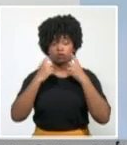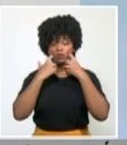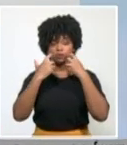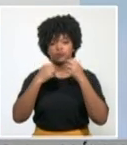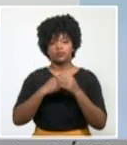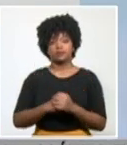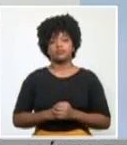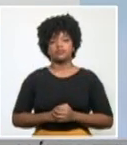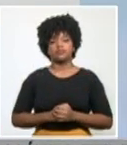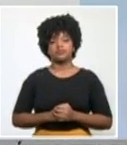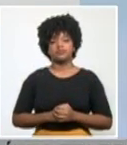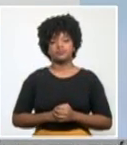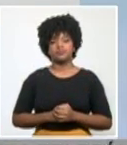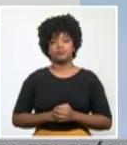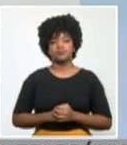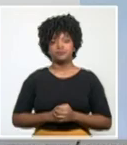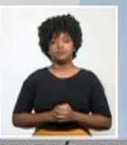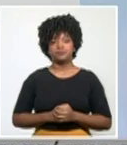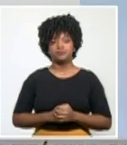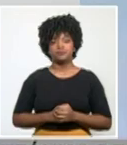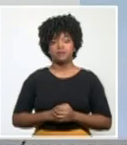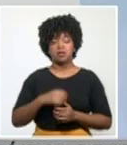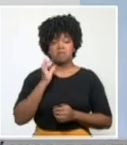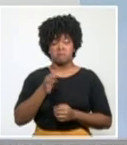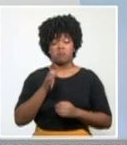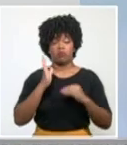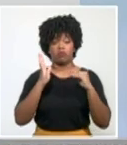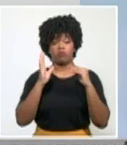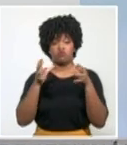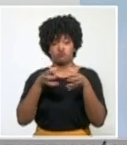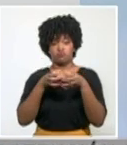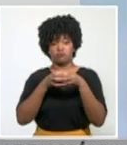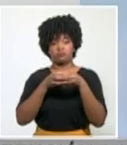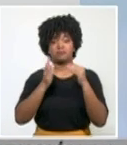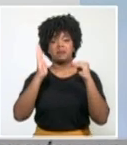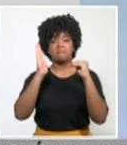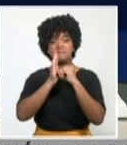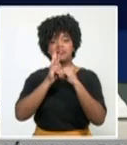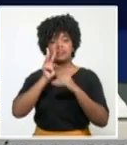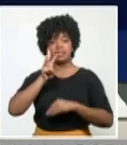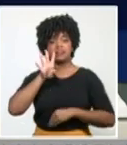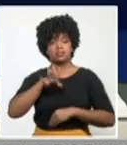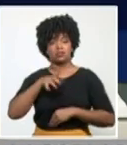Of the 1,035 patients diagnosed with COVID-19,